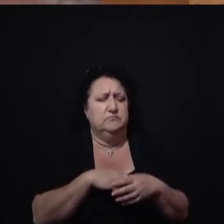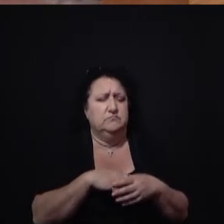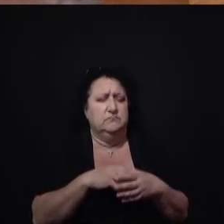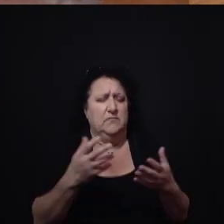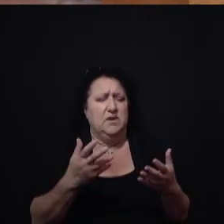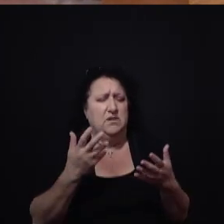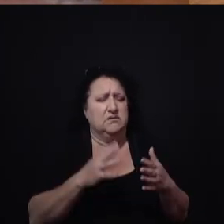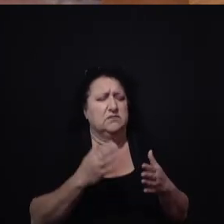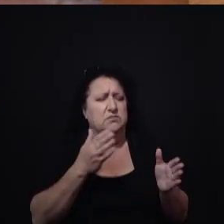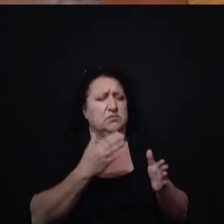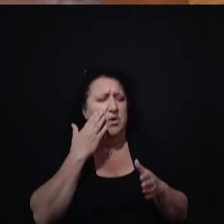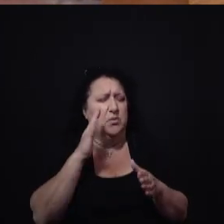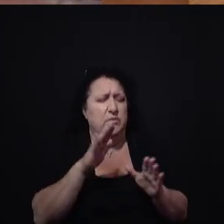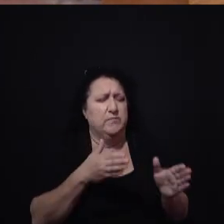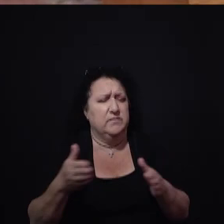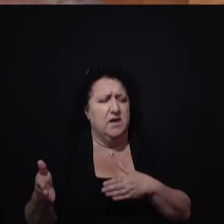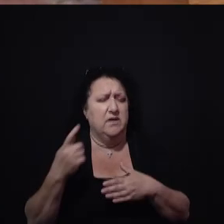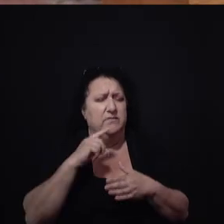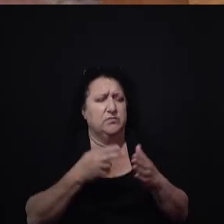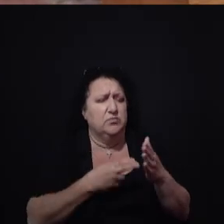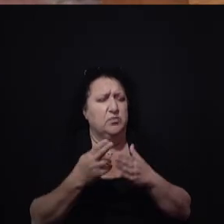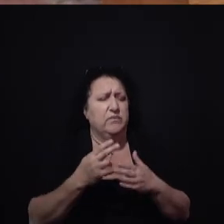and life.